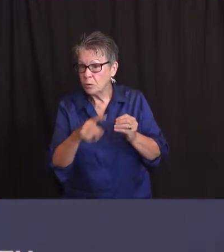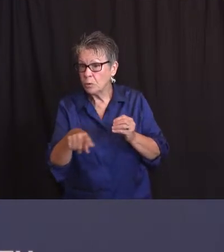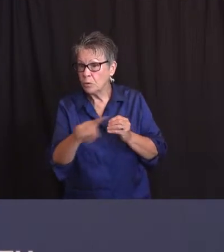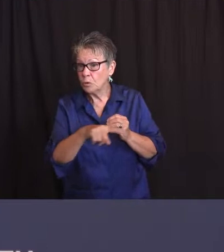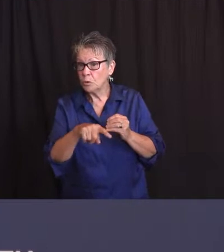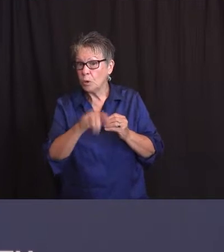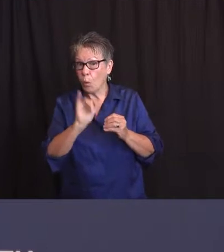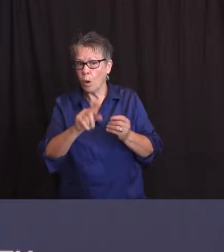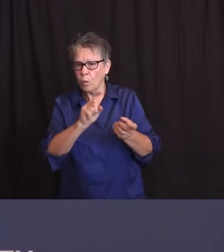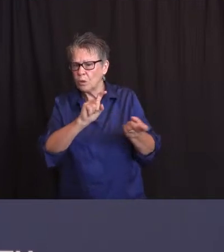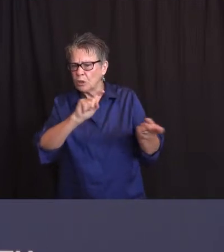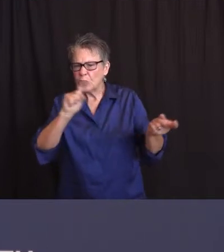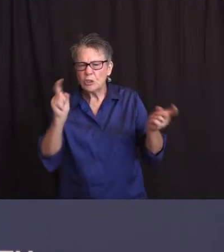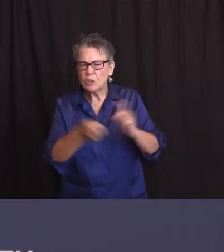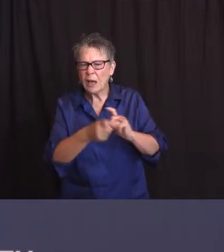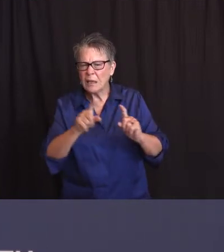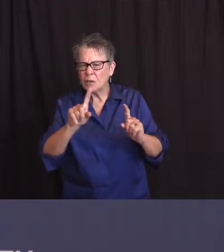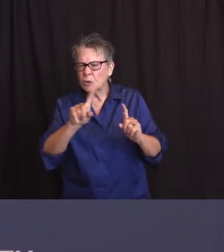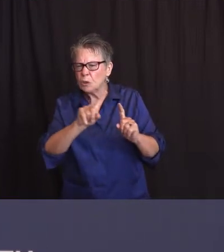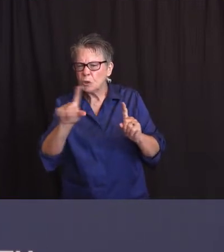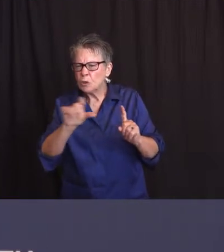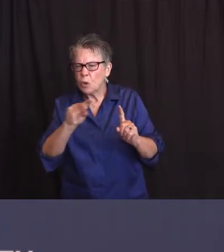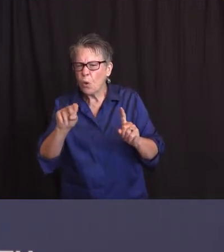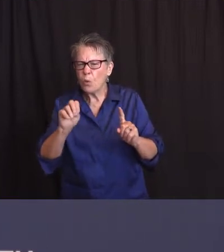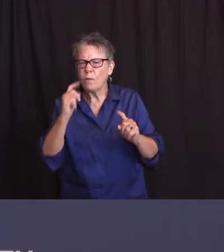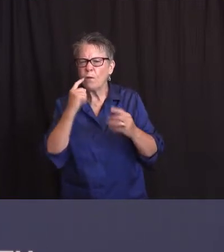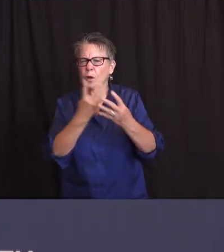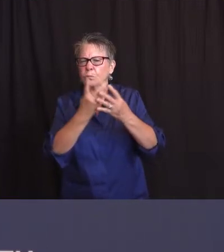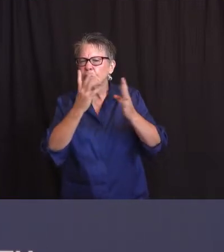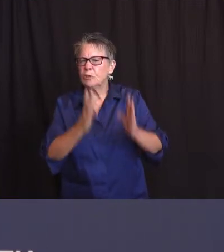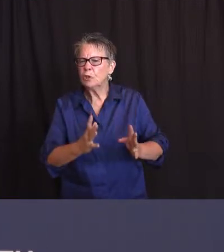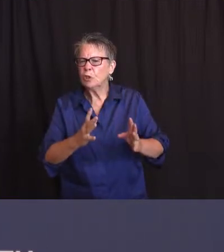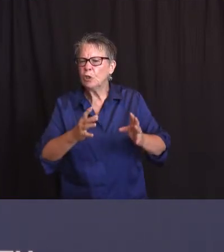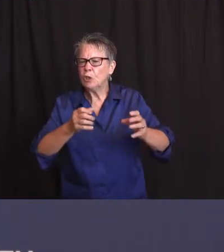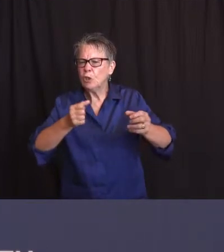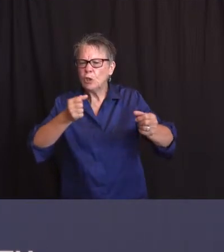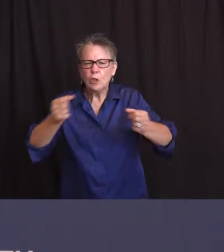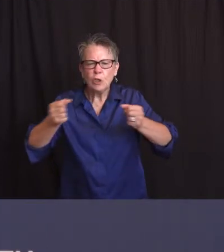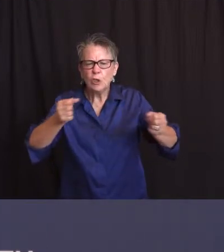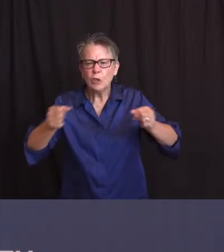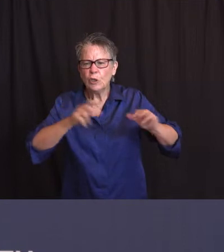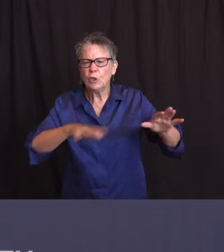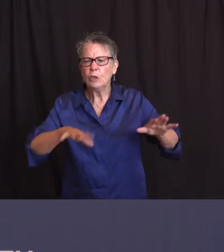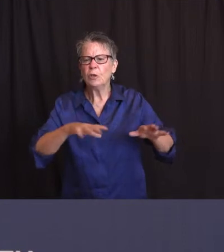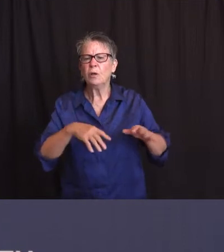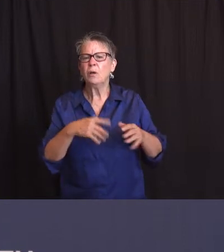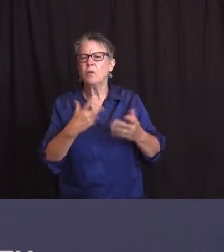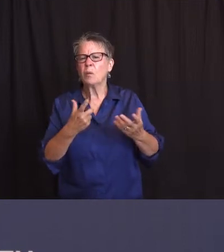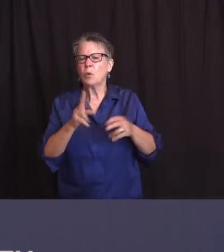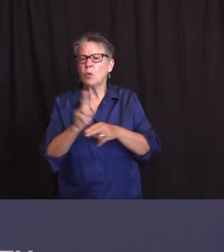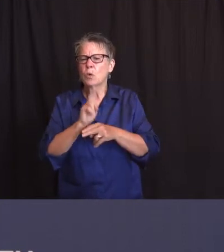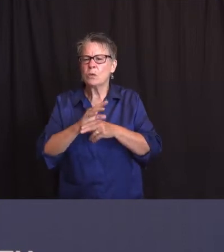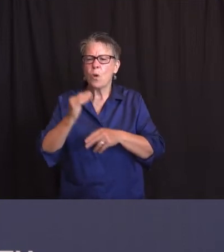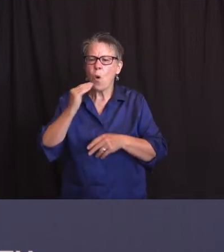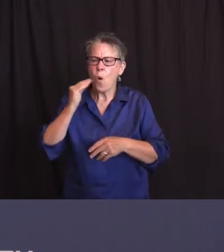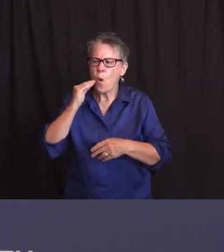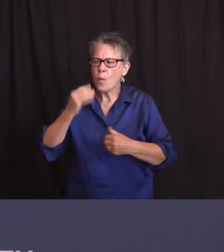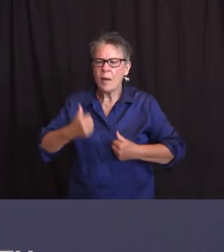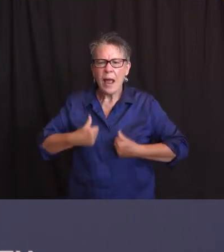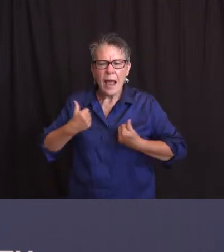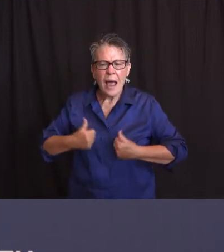or veto the bill before August 16th when the U.S. Census releases its data?